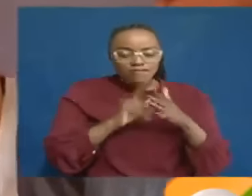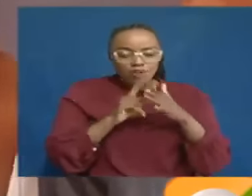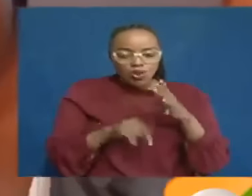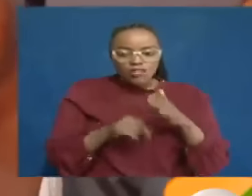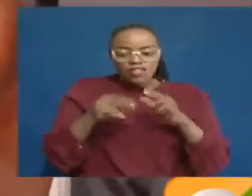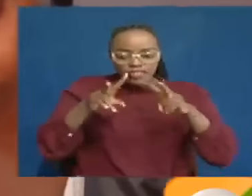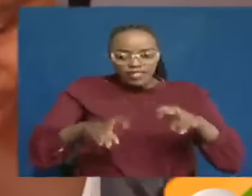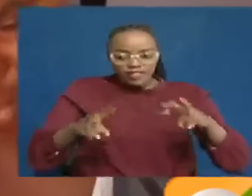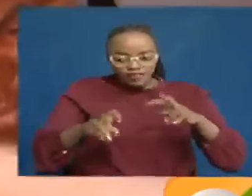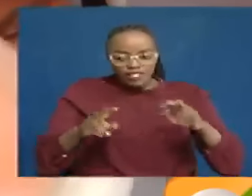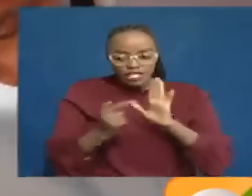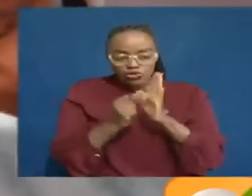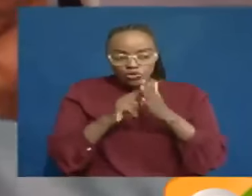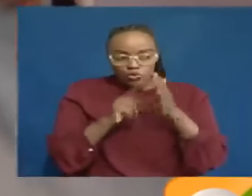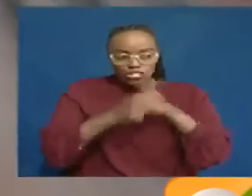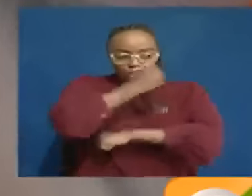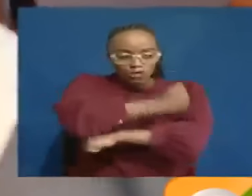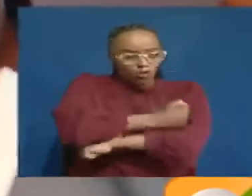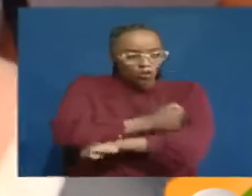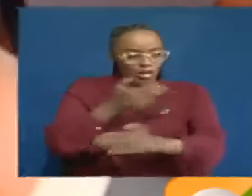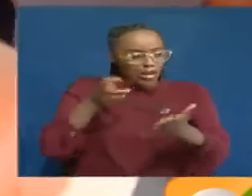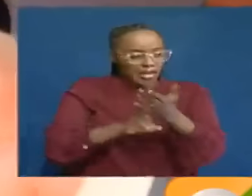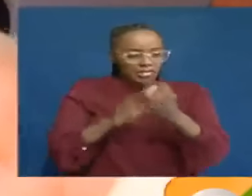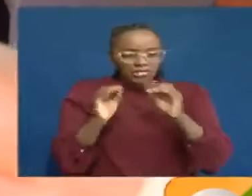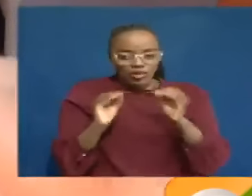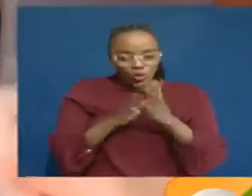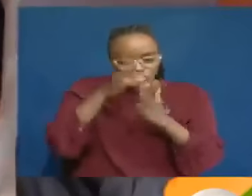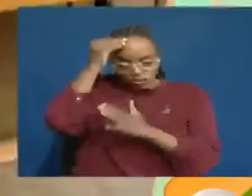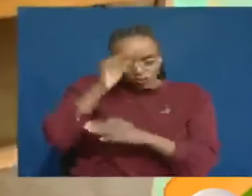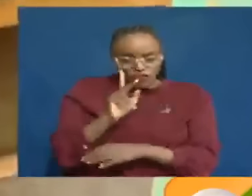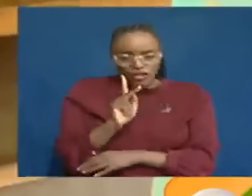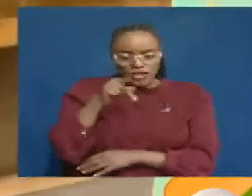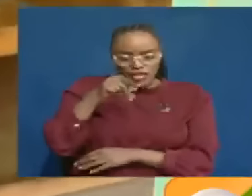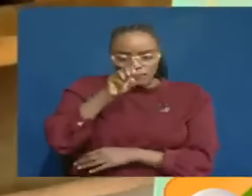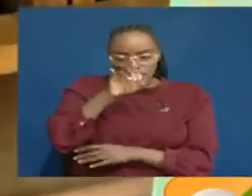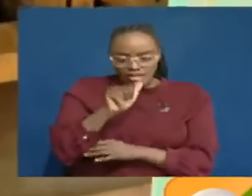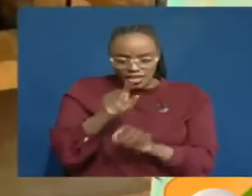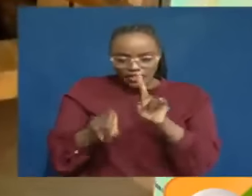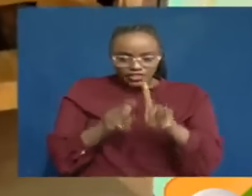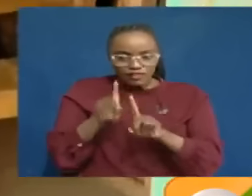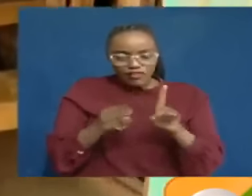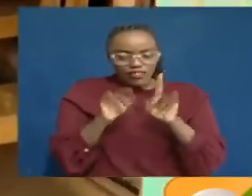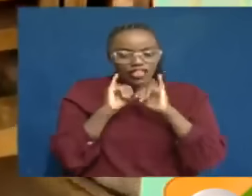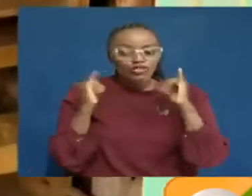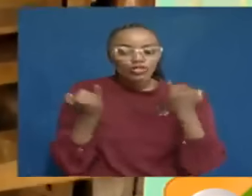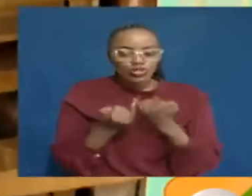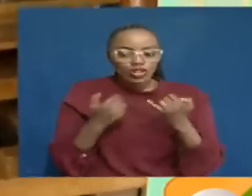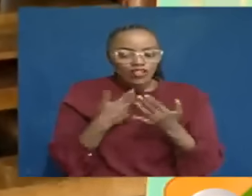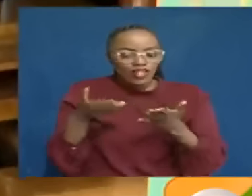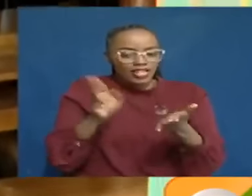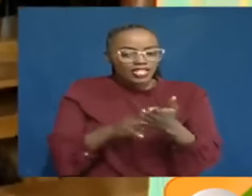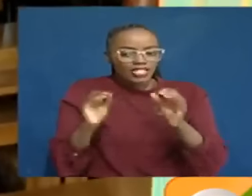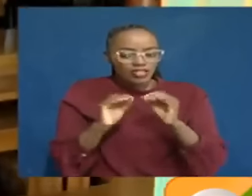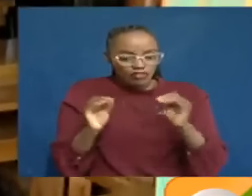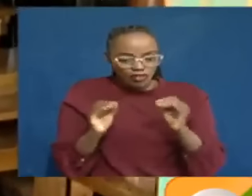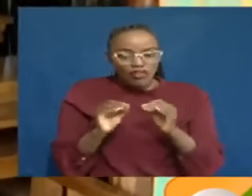preliminary investigations showed that the school had not registered any learners for the KPSEA assessment and that the institution had not been registered under